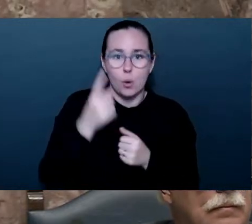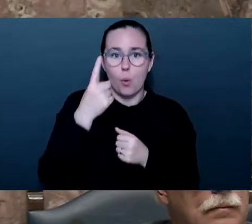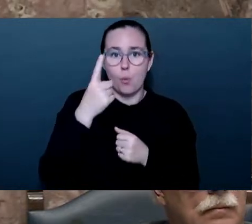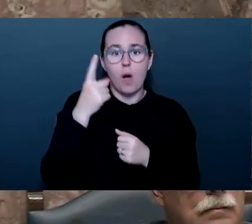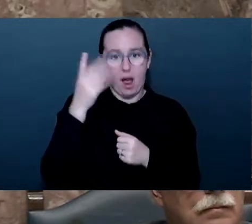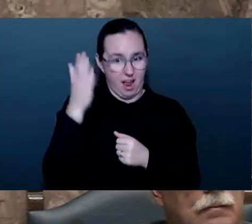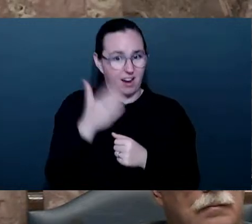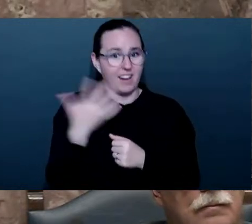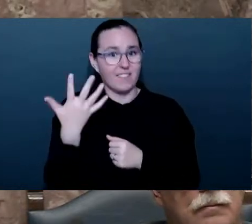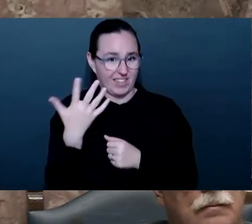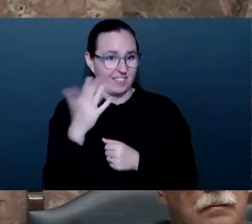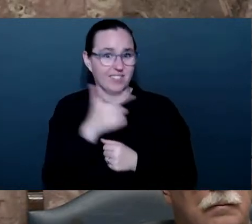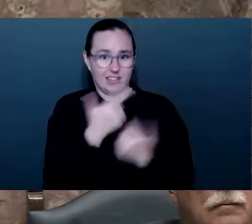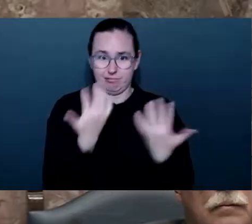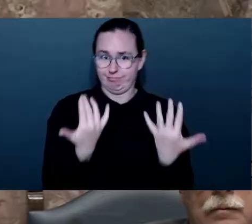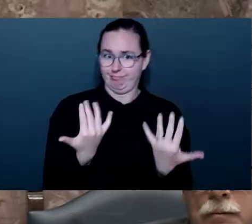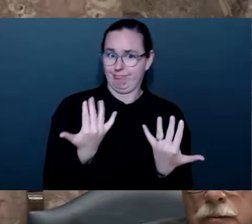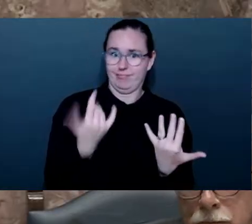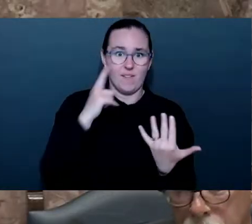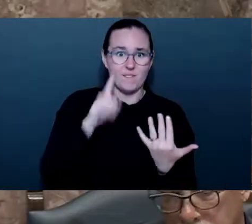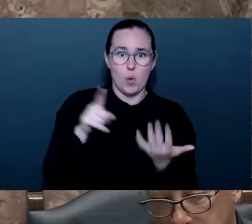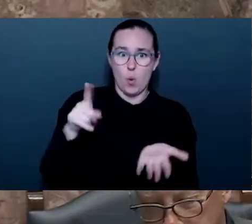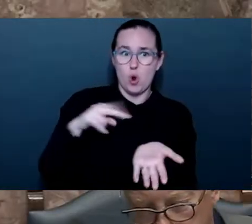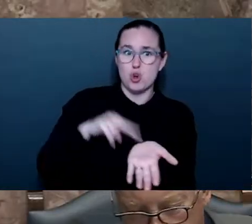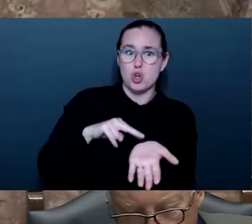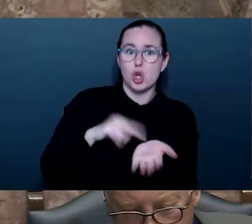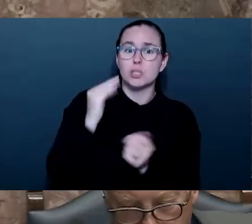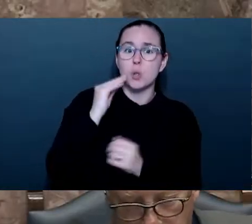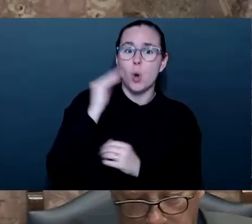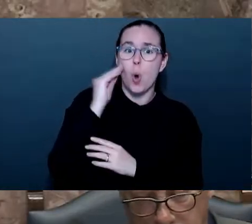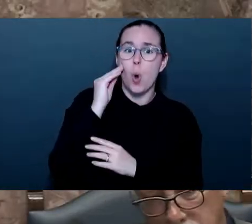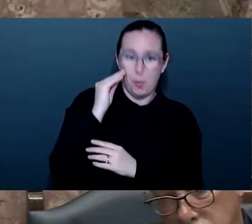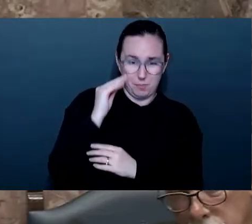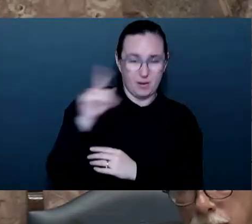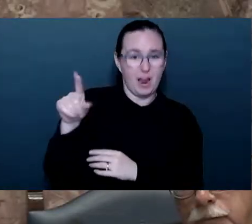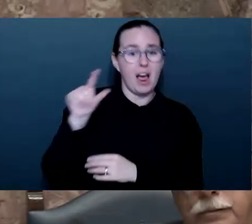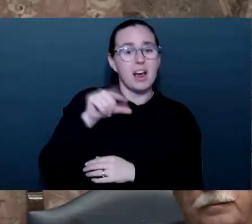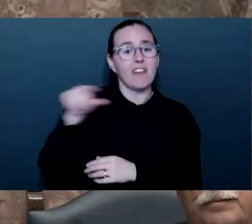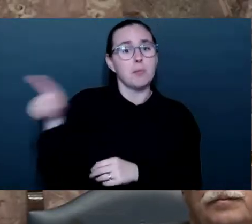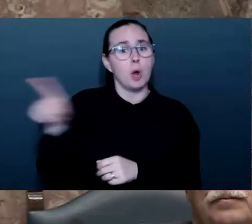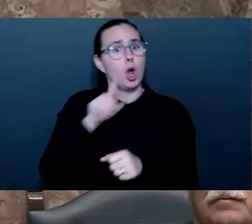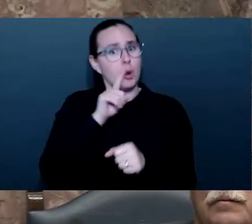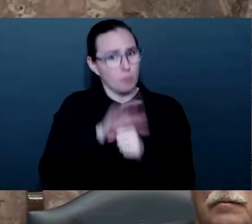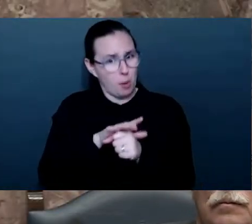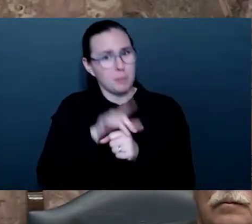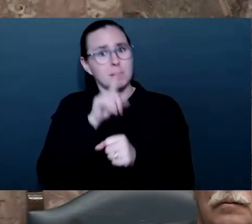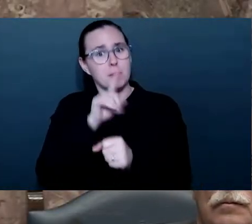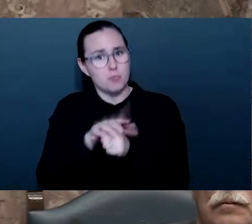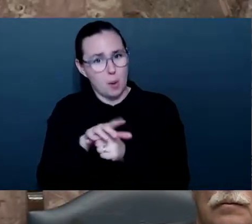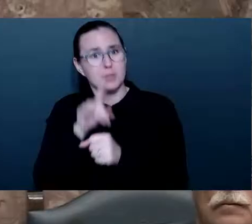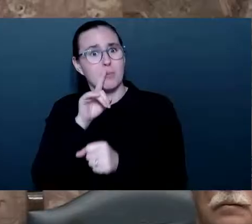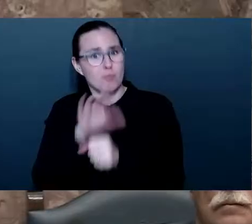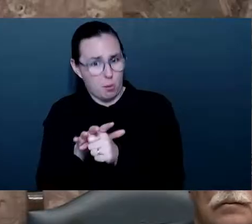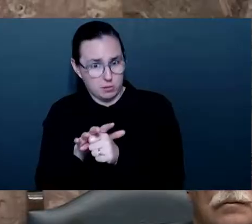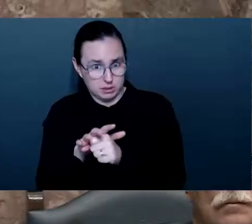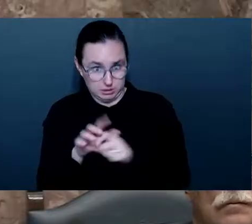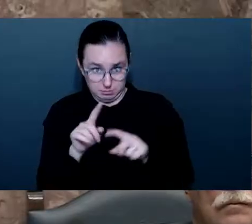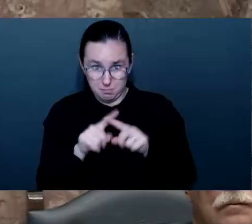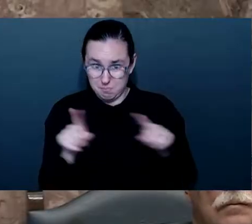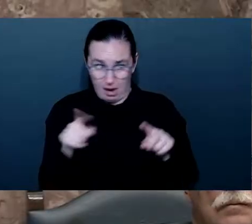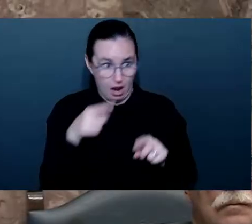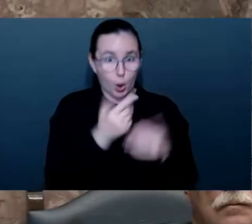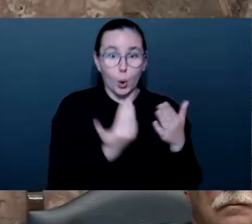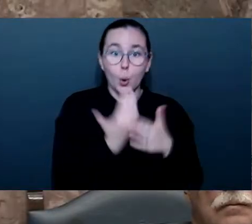promised more long-term care beds. A new care home was finally promised by this premier when he came to my